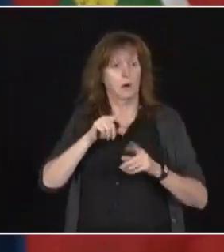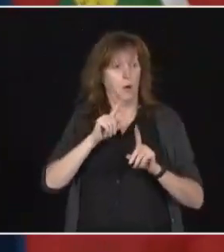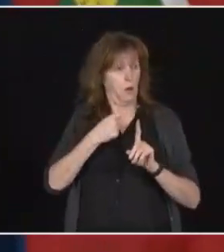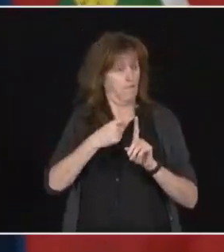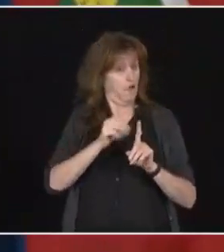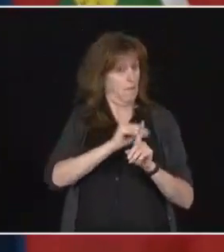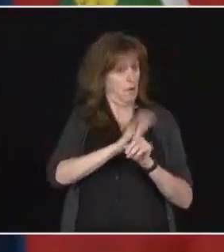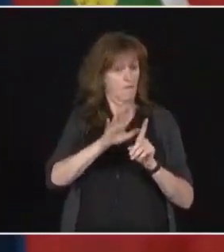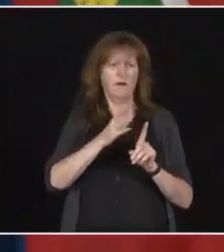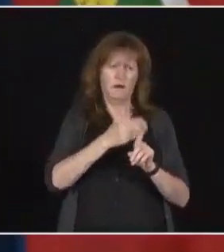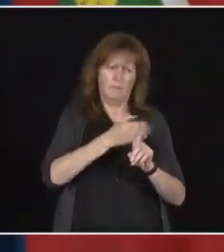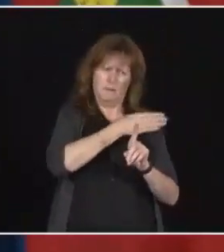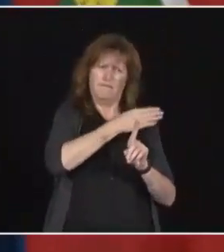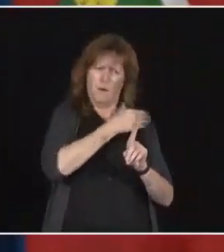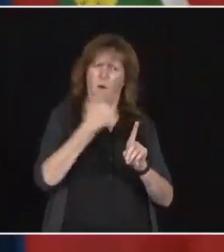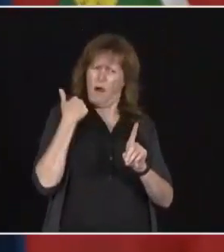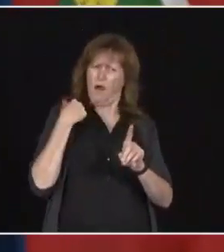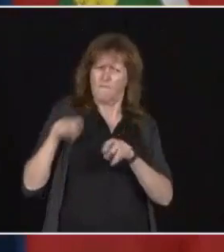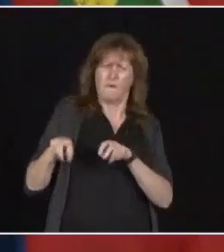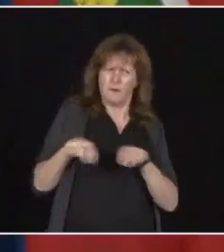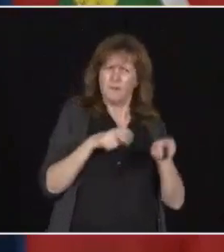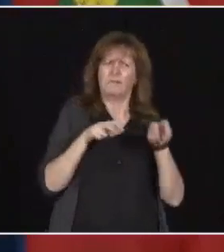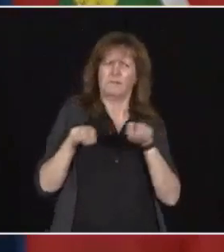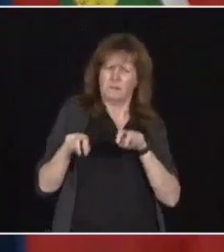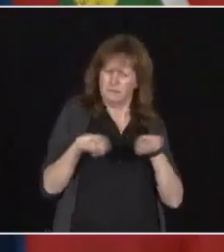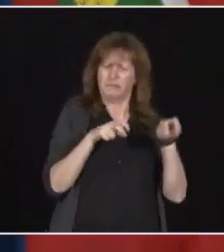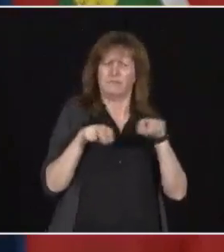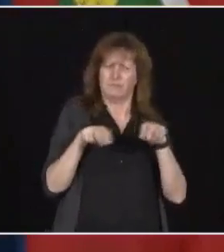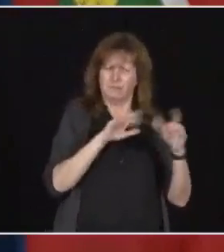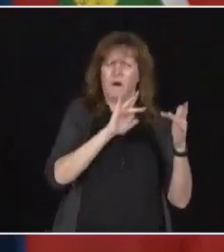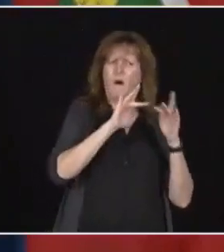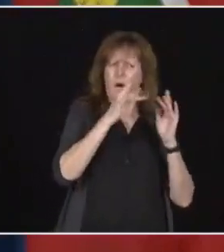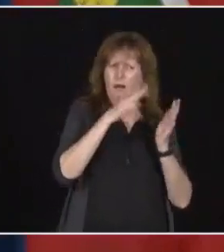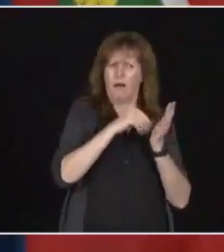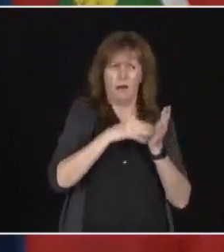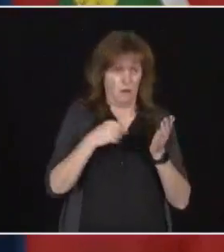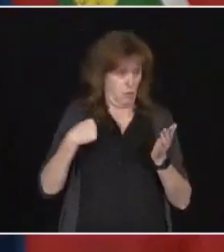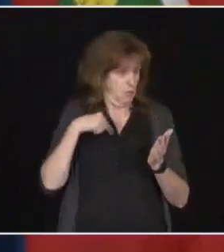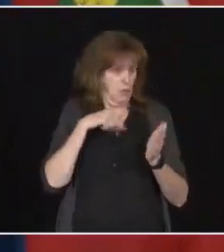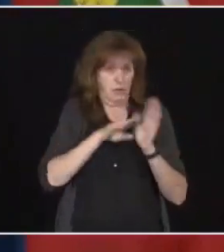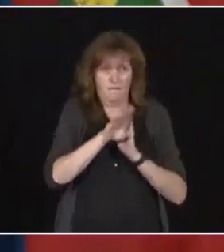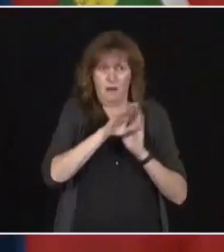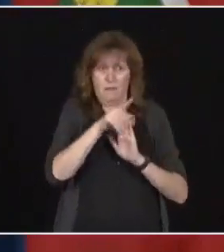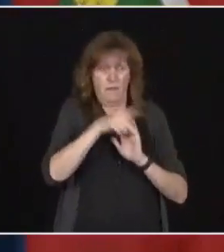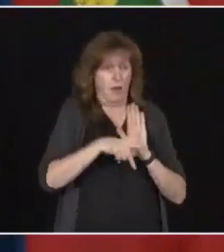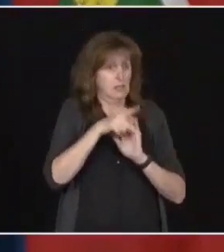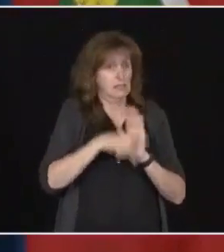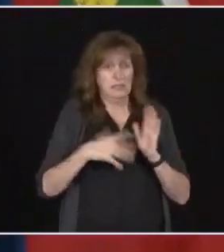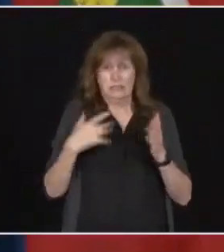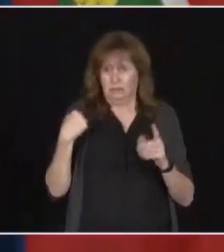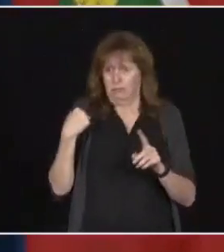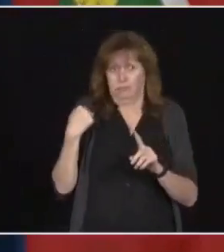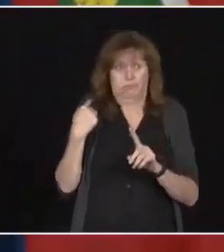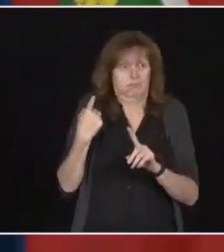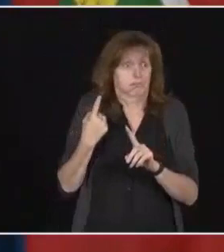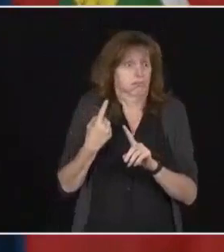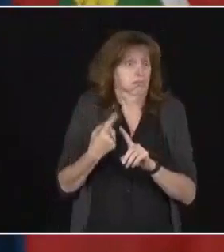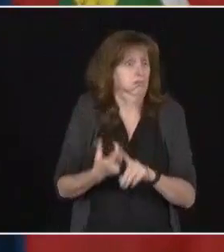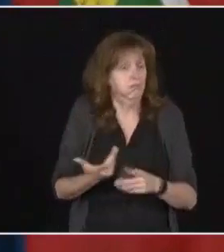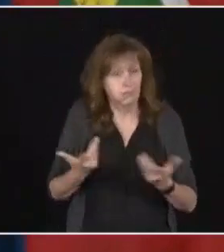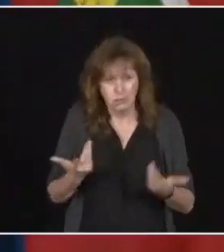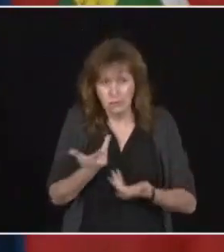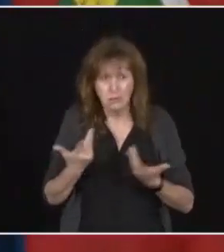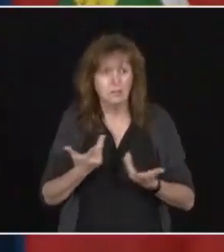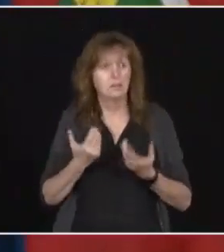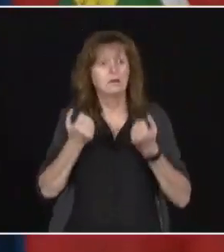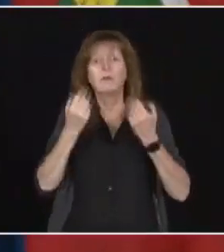COVID. We were working on policies around this prior to COVID in approximately the last calendar year. A number of institutions around the world have